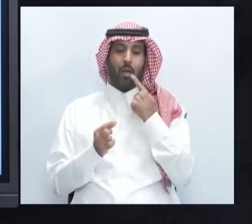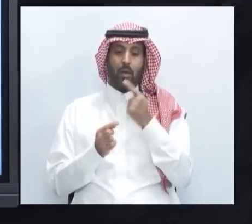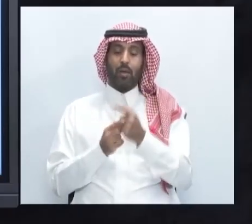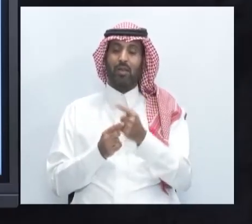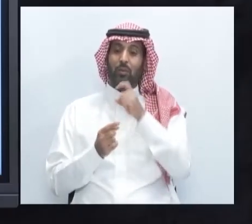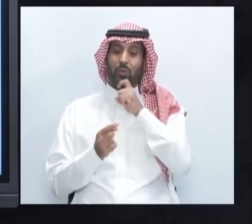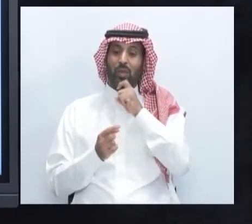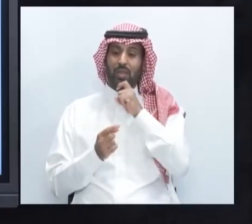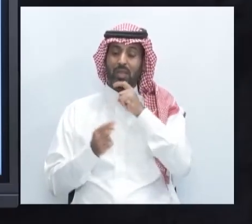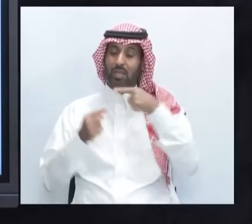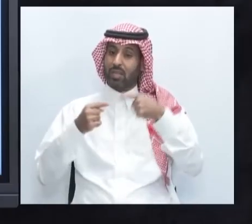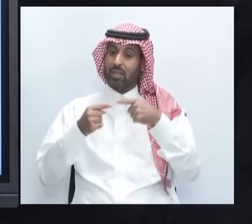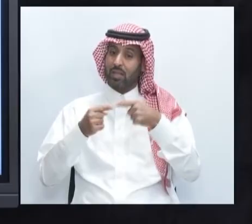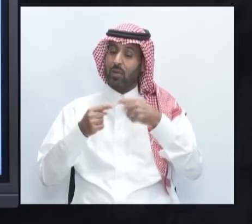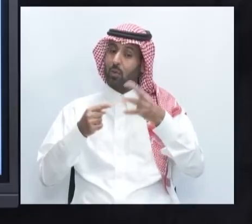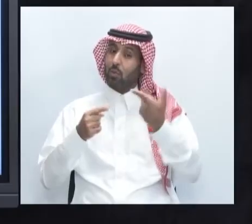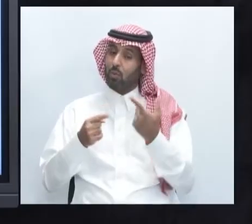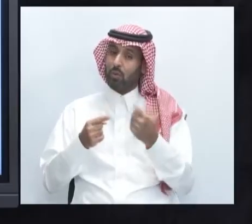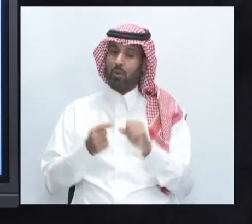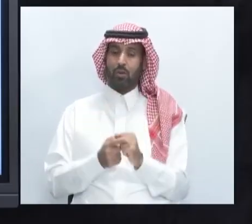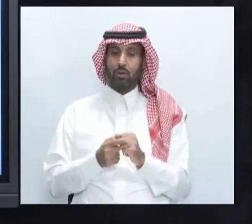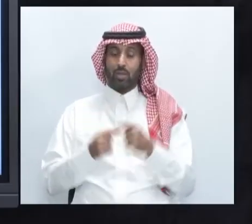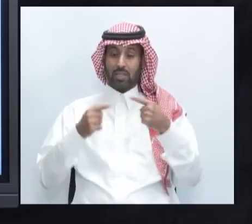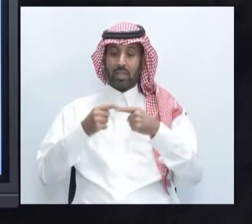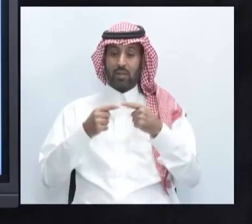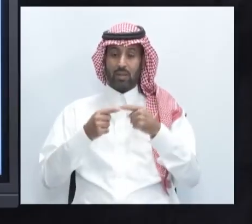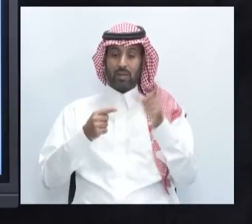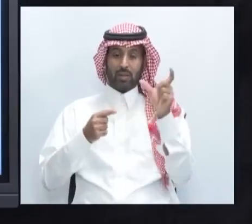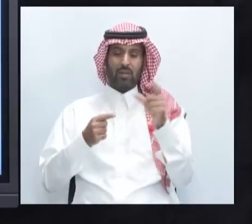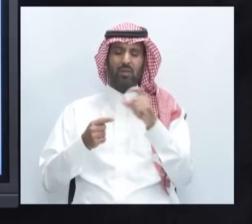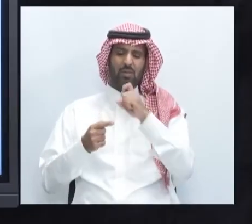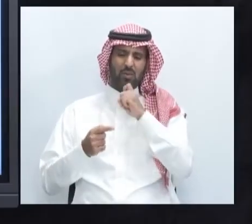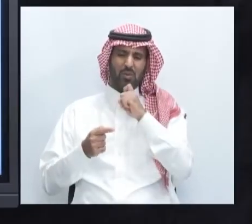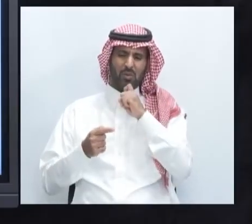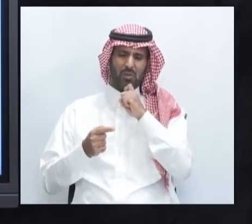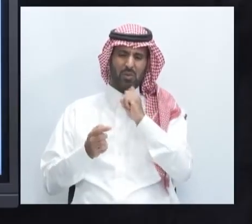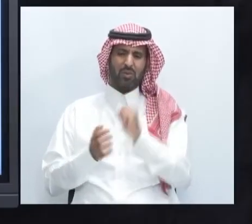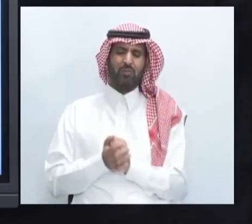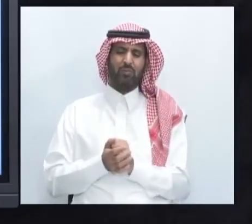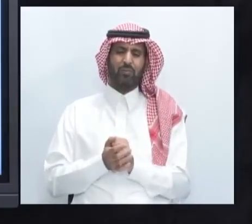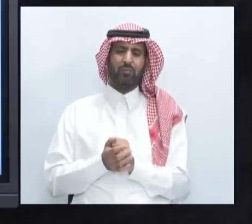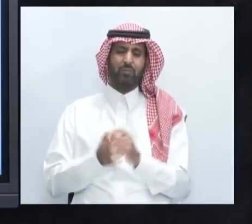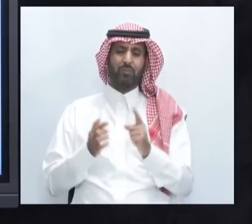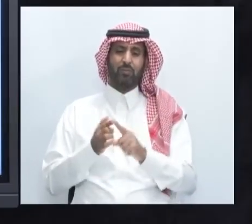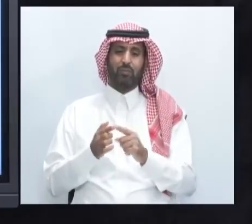weak? The opposite of weak. Weak. What is the opposite?